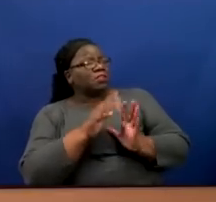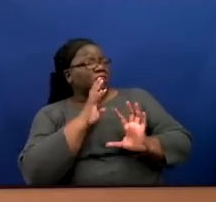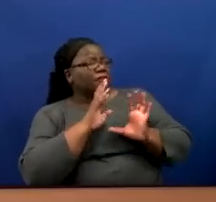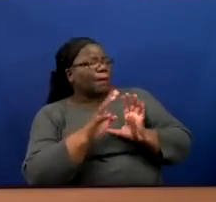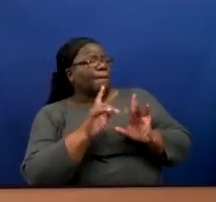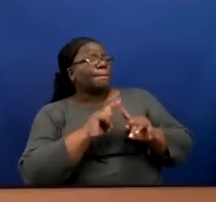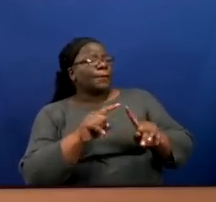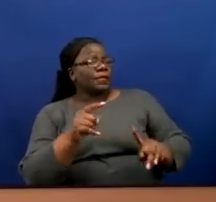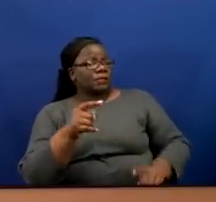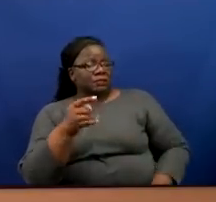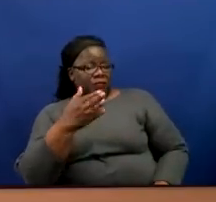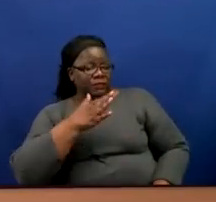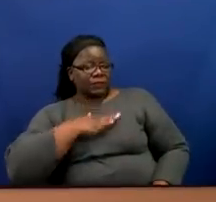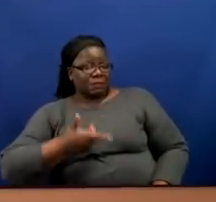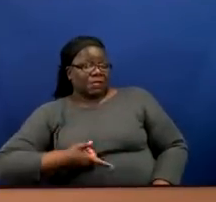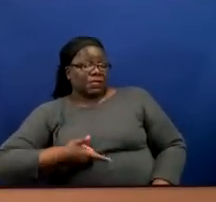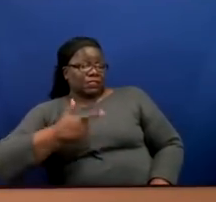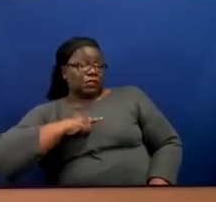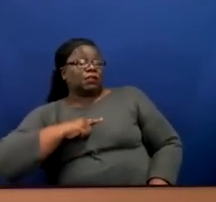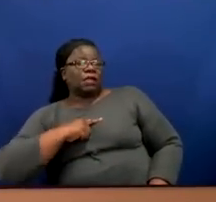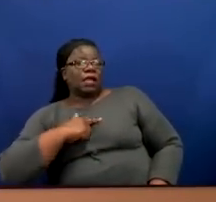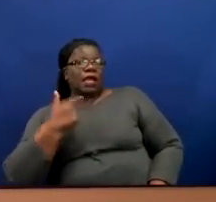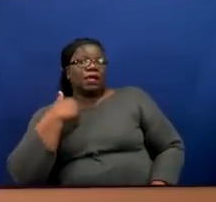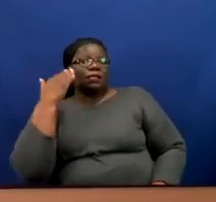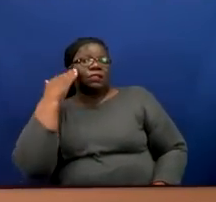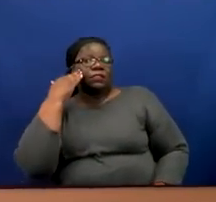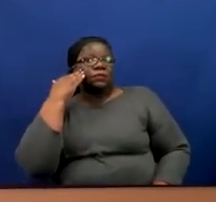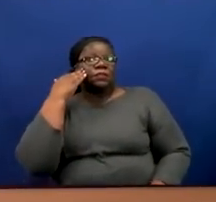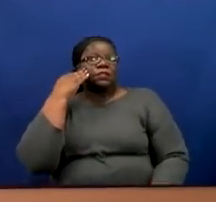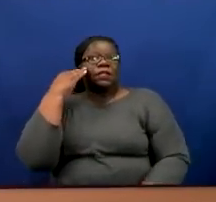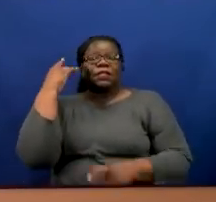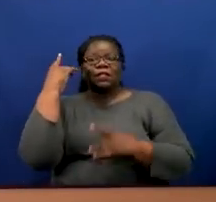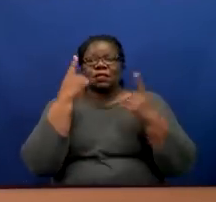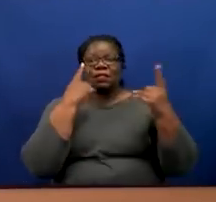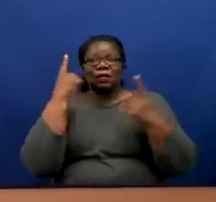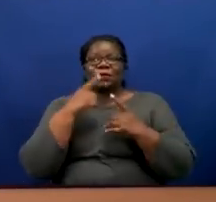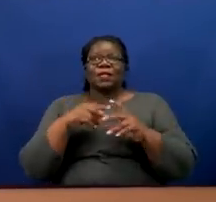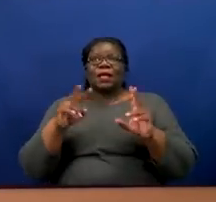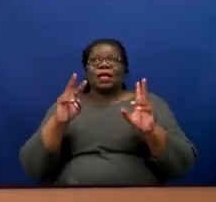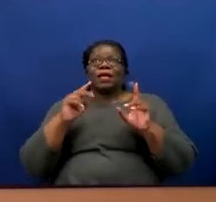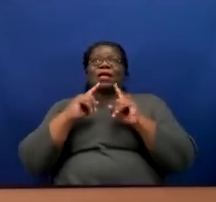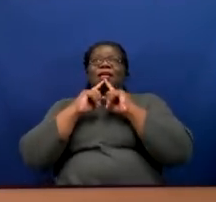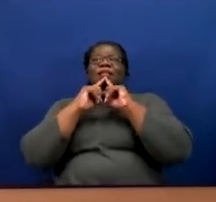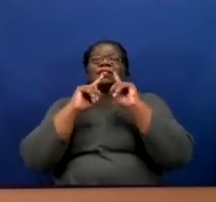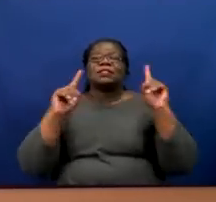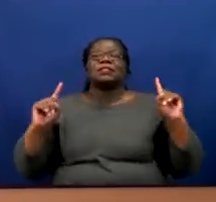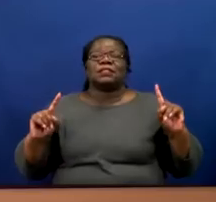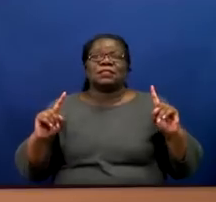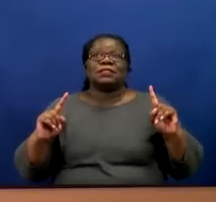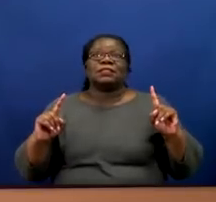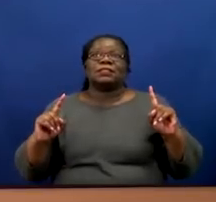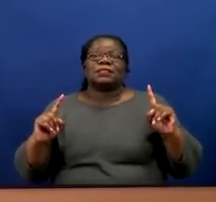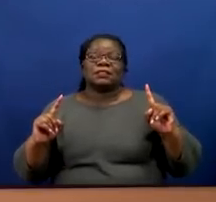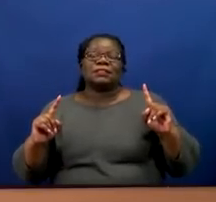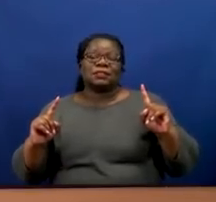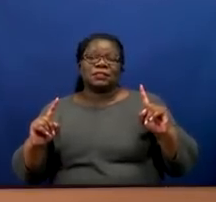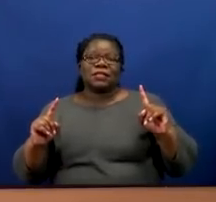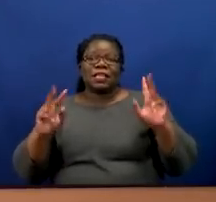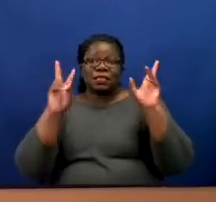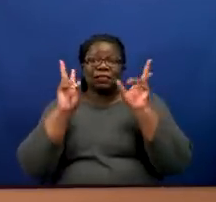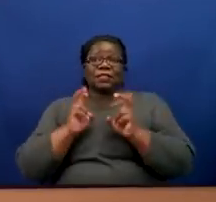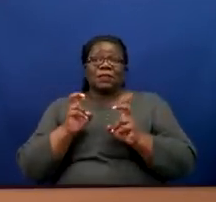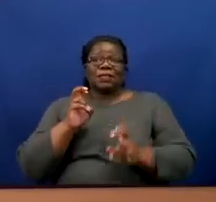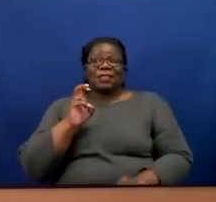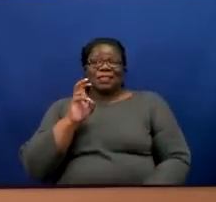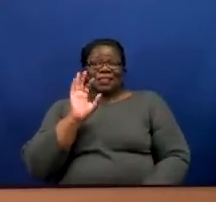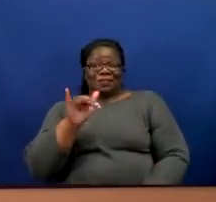my turn. Now, I know some of us thought when I announced the subject of the message that it was your turn for a personal